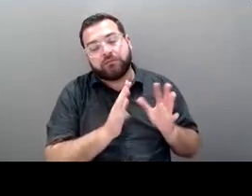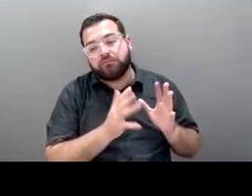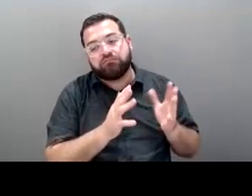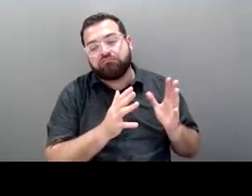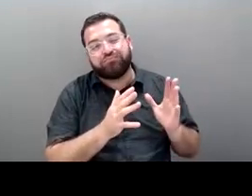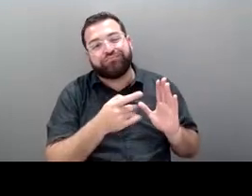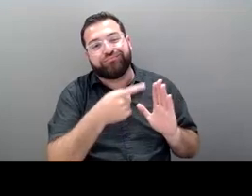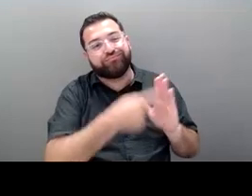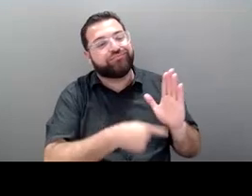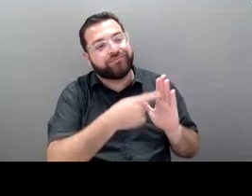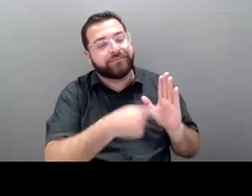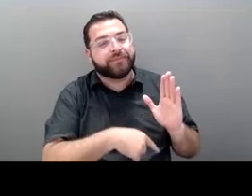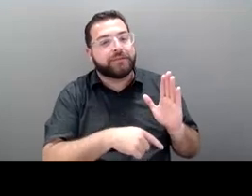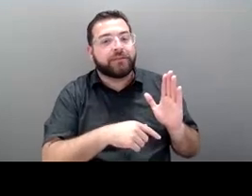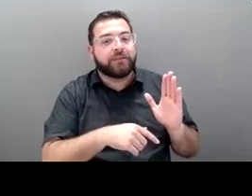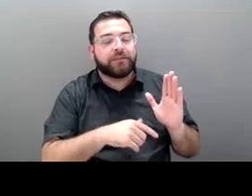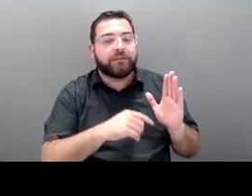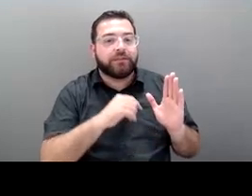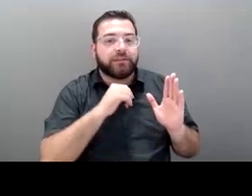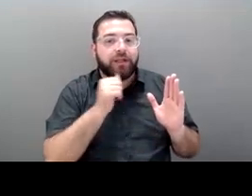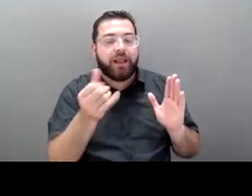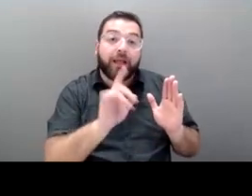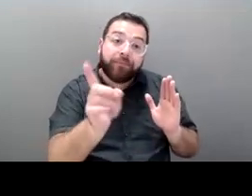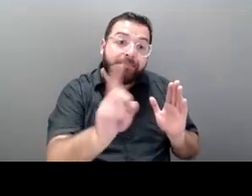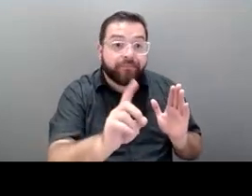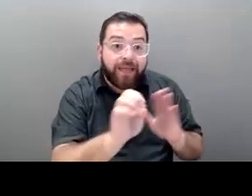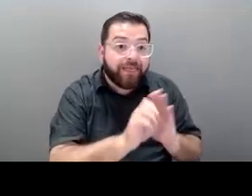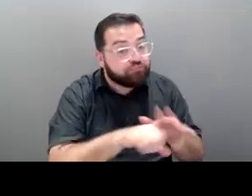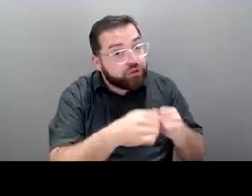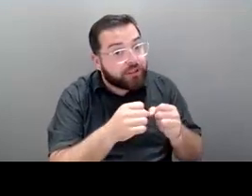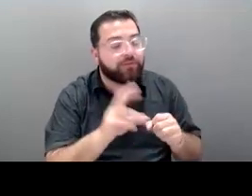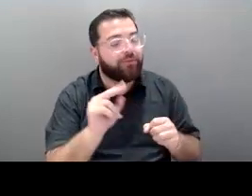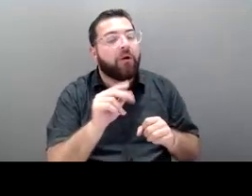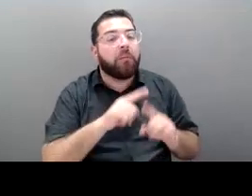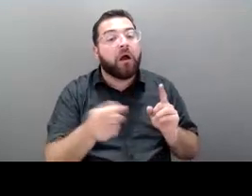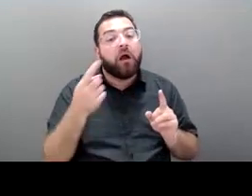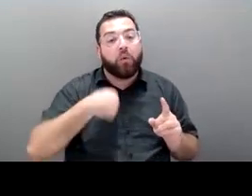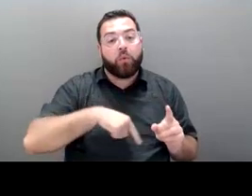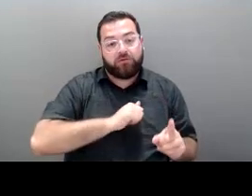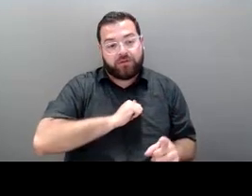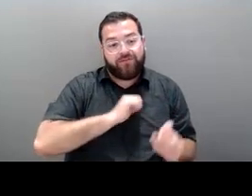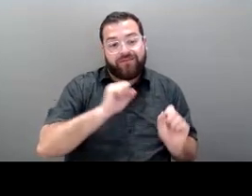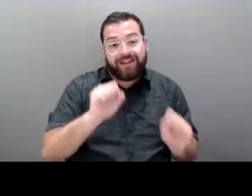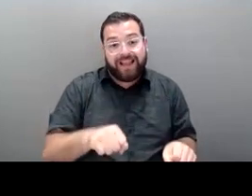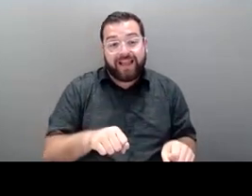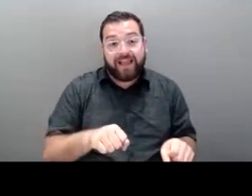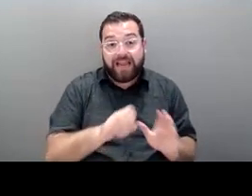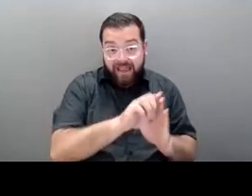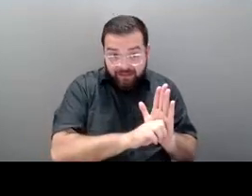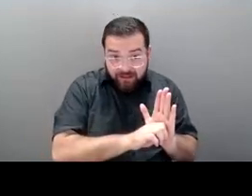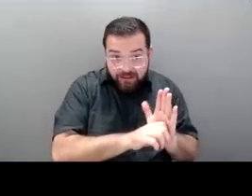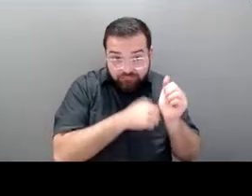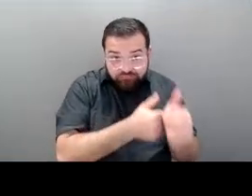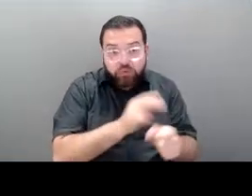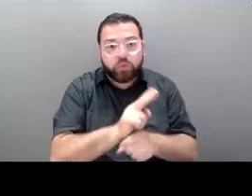a ethics no. This is actually a place where we ourselves as educators can ethically use AI